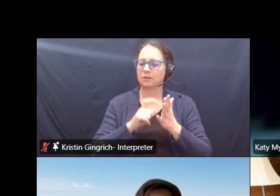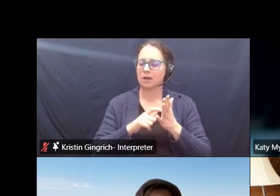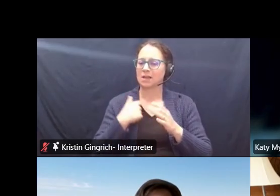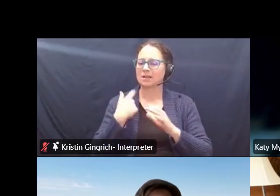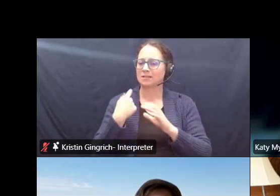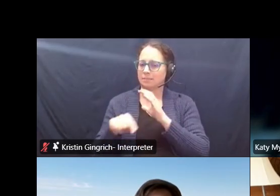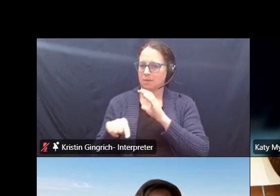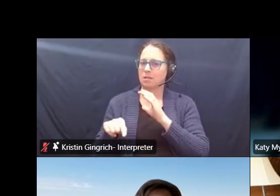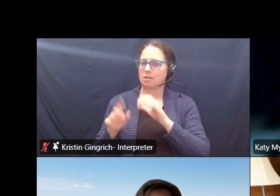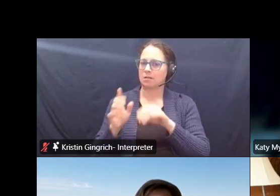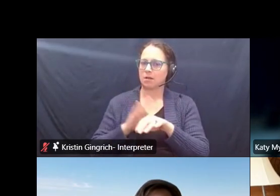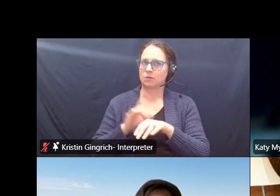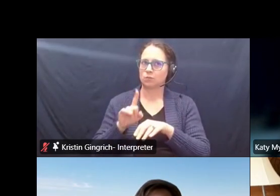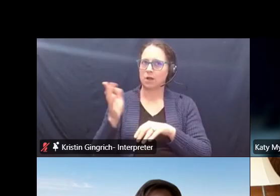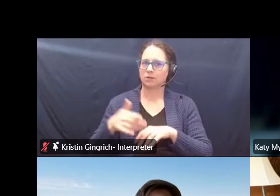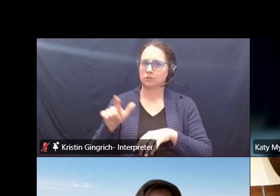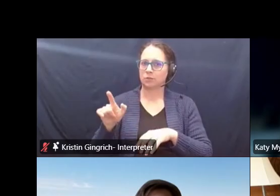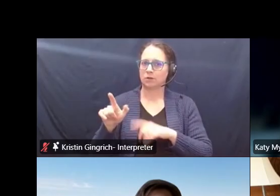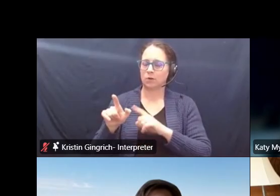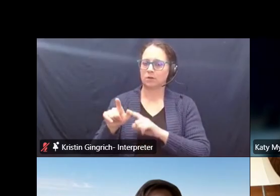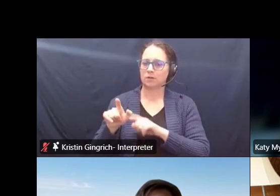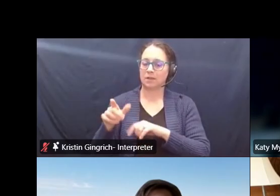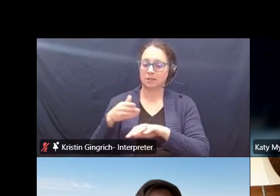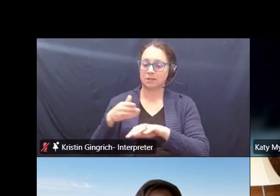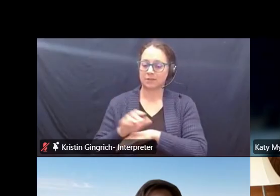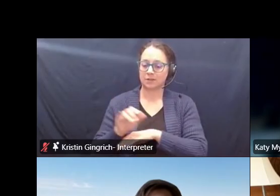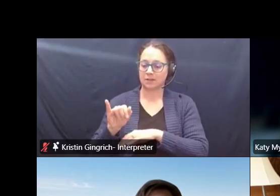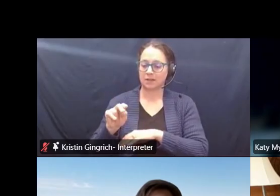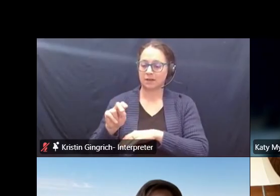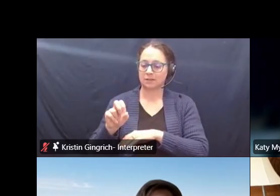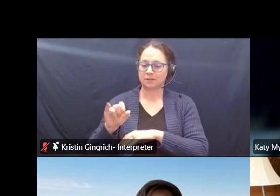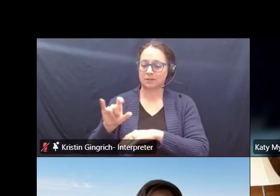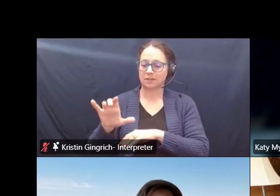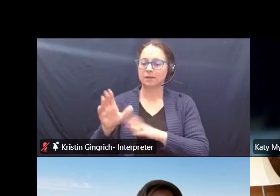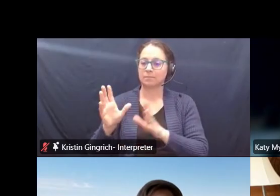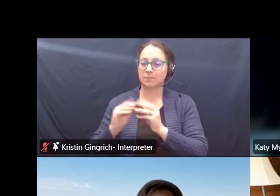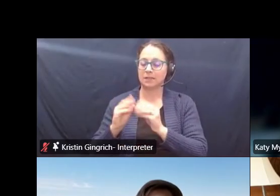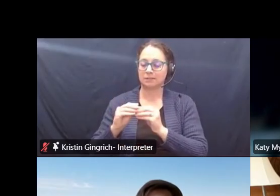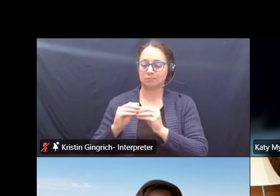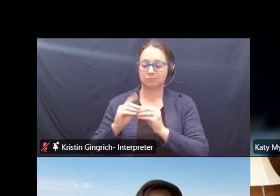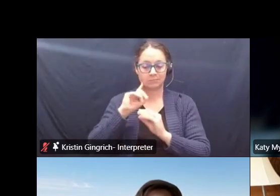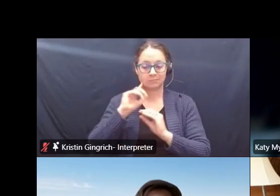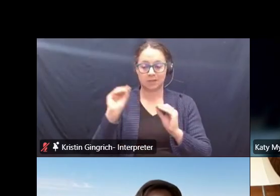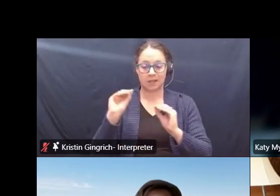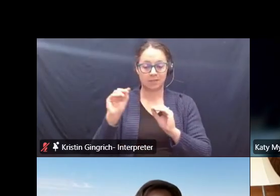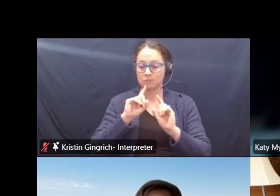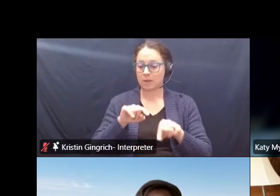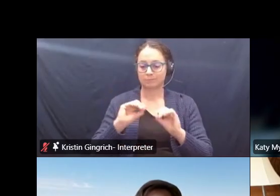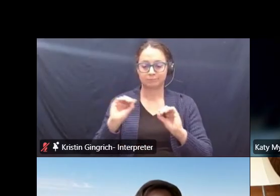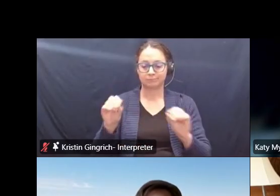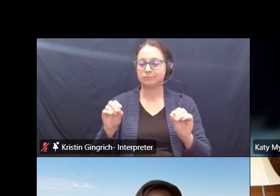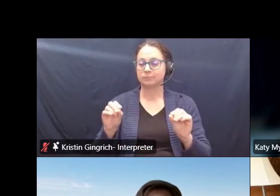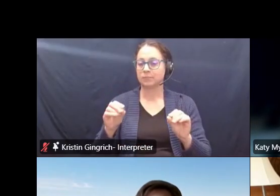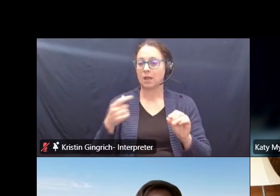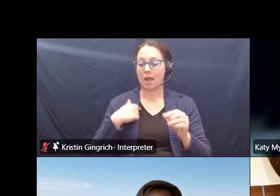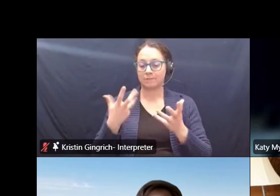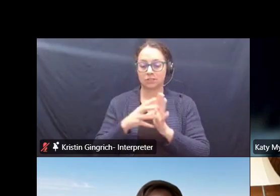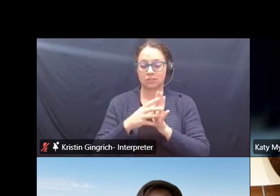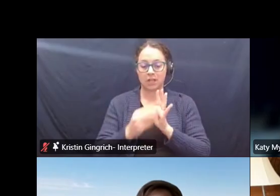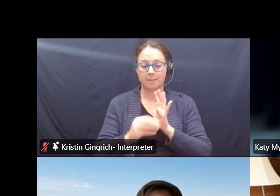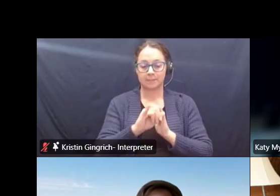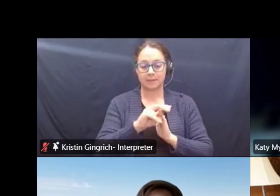email on 121, which is after the INSOC meeting. I did not receive a reply back. I did copy INSOC